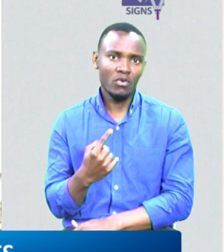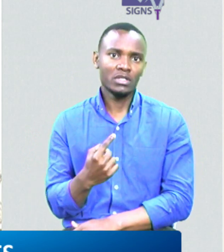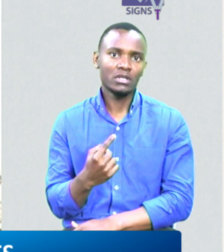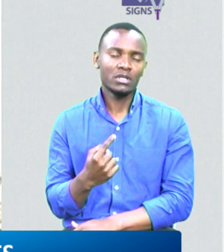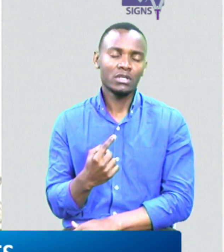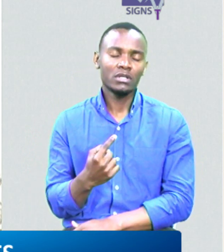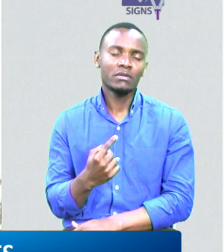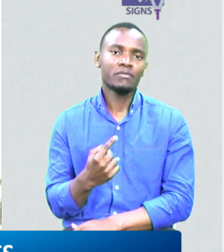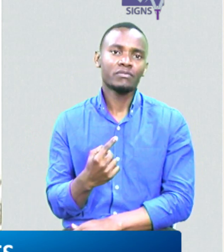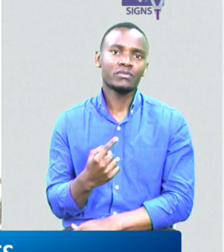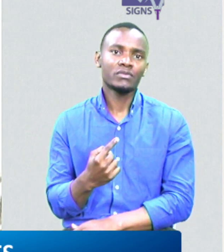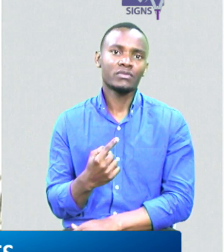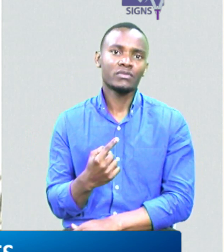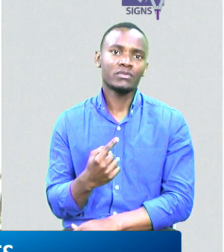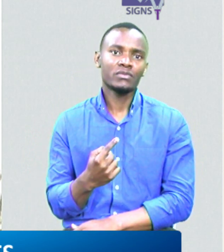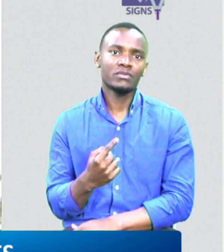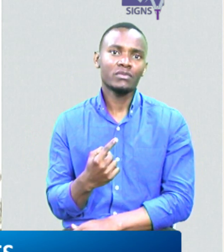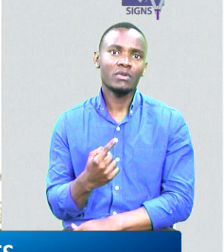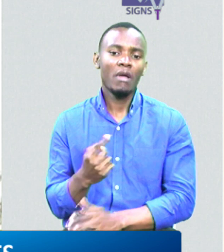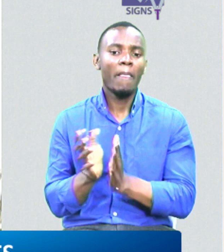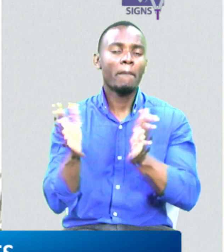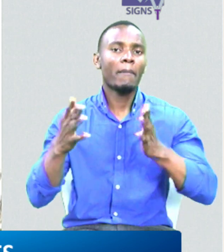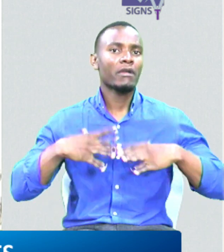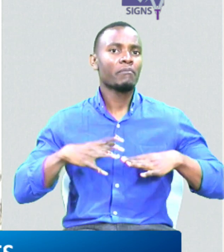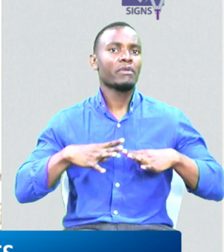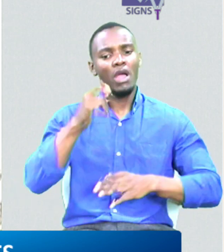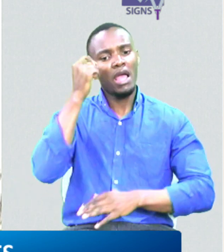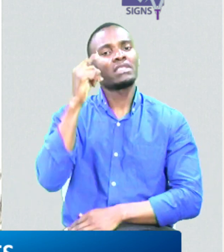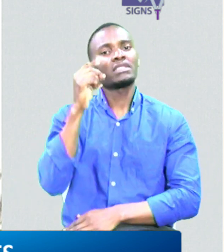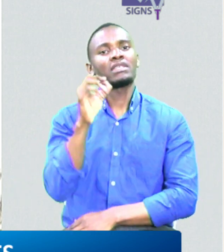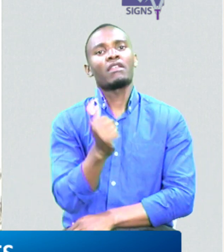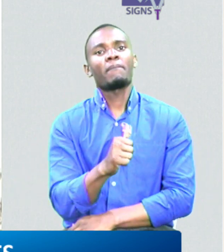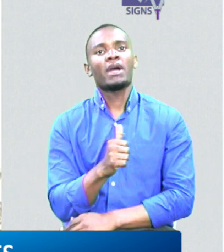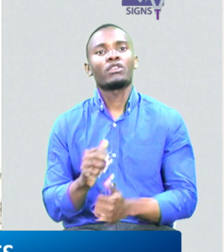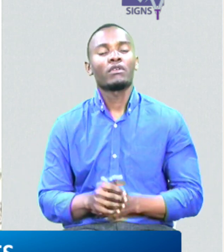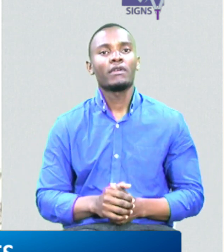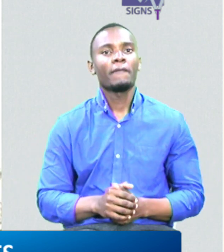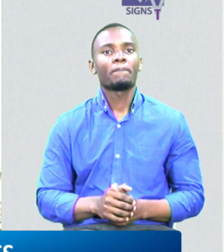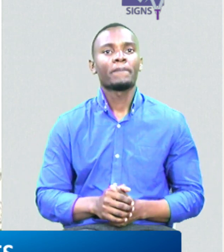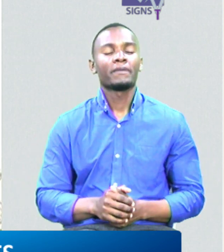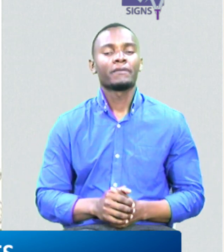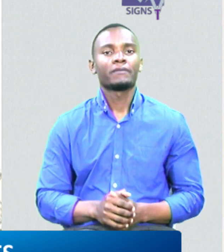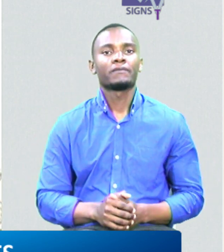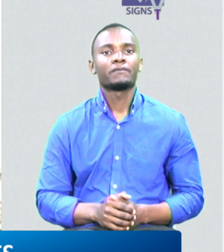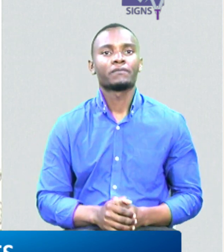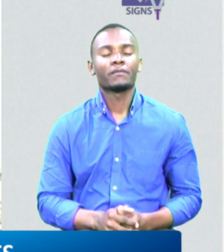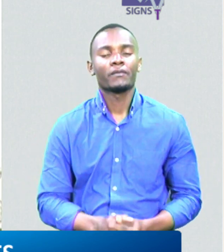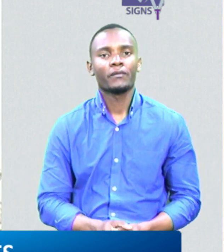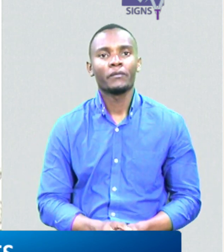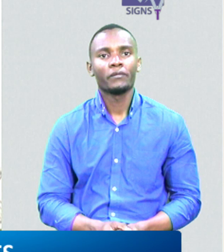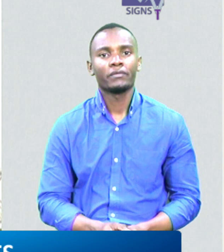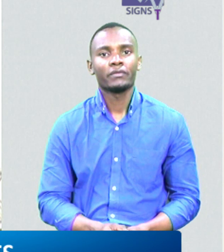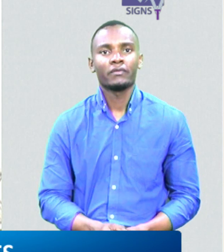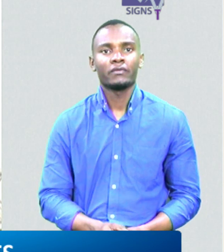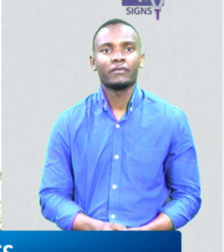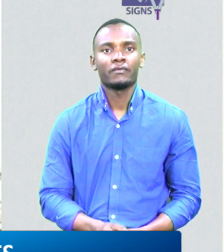if we have to travel, let's travel up country to where wananchi are and explain what we are doing. And I remember I called